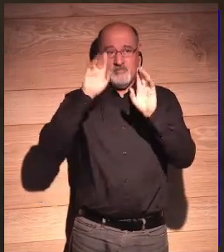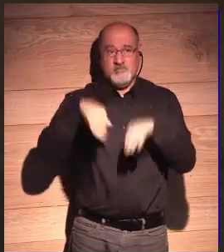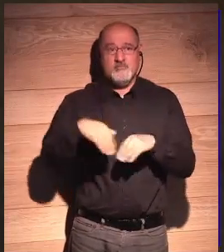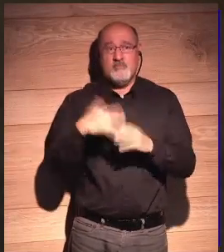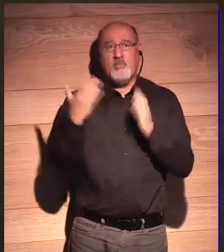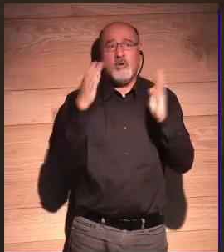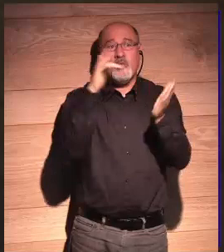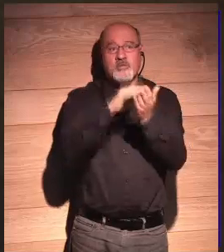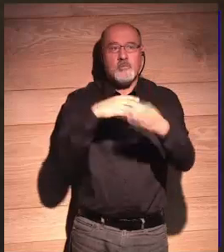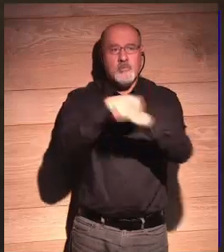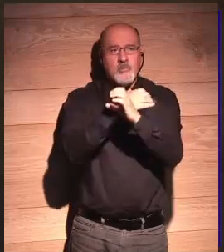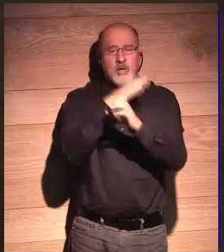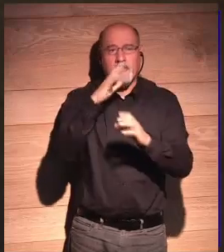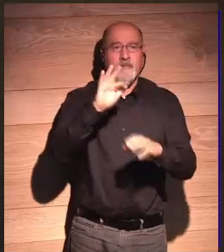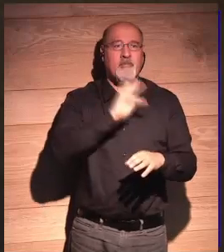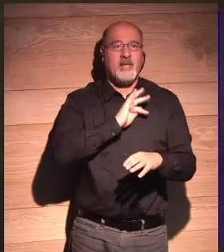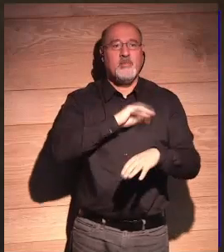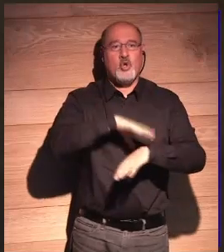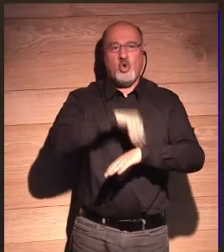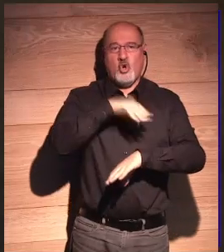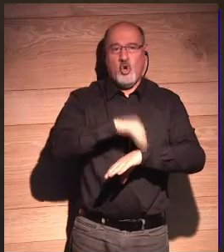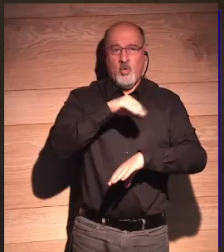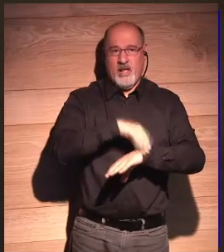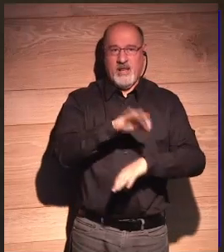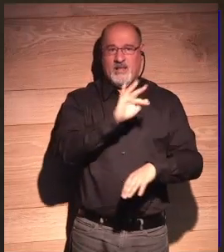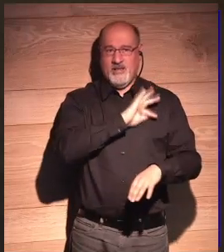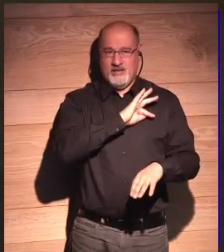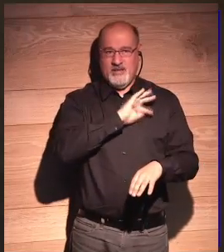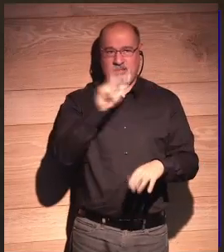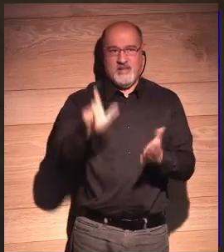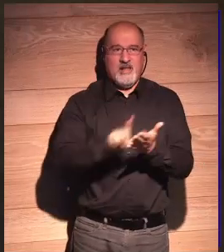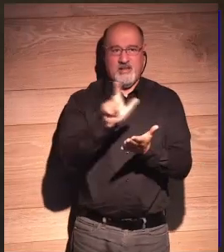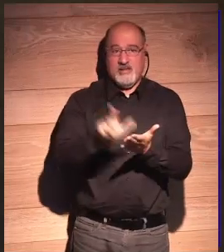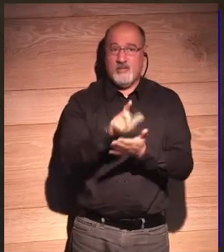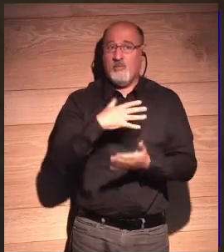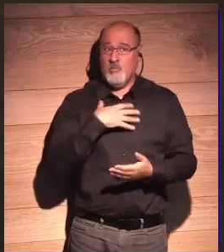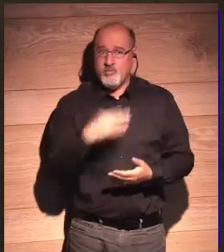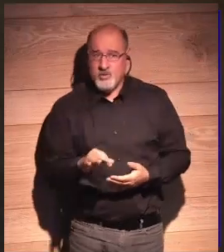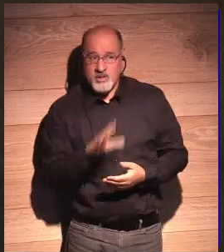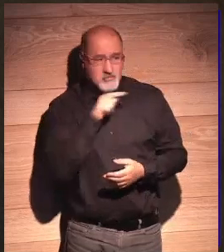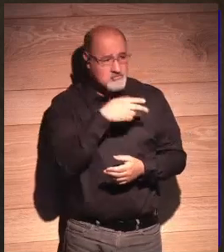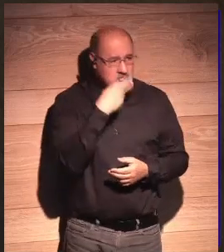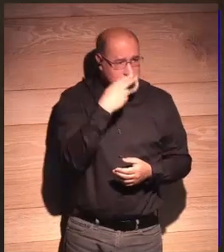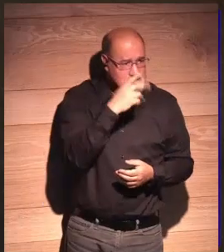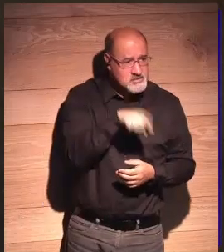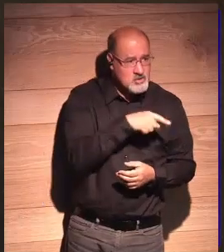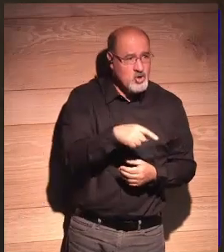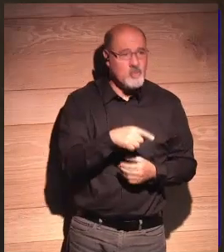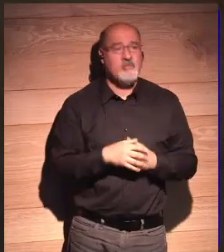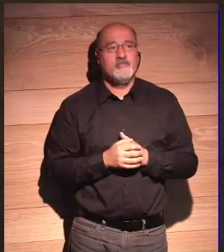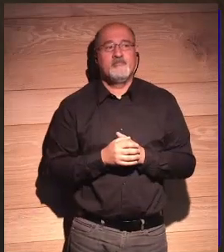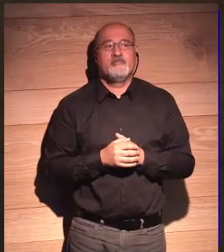type of life for comic books that maybe will lead us to having a comic book winning